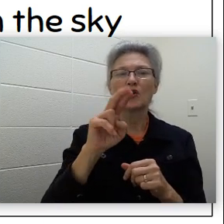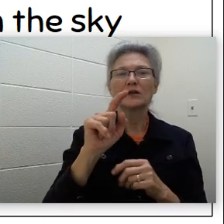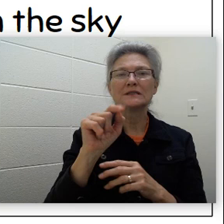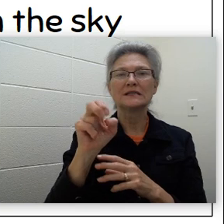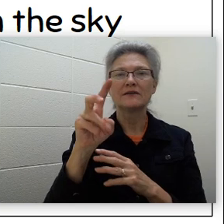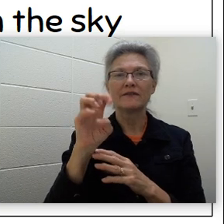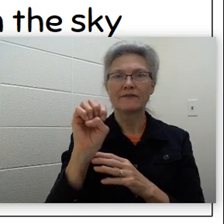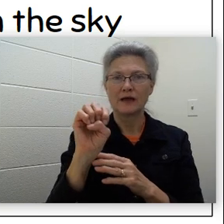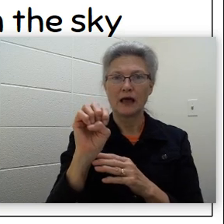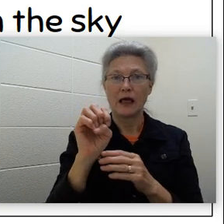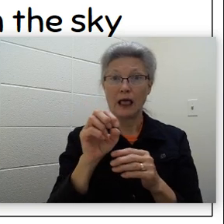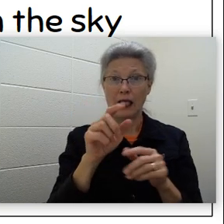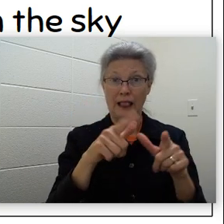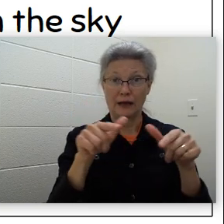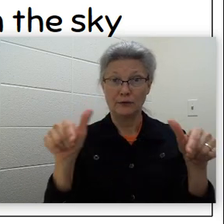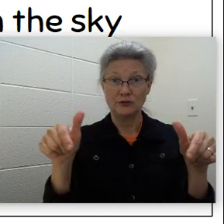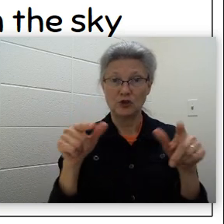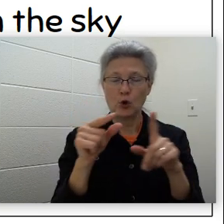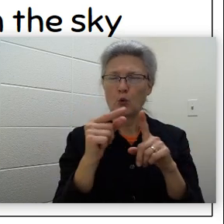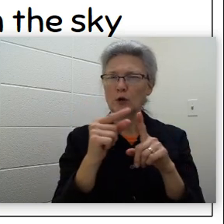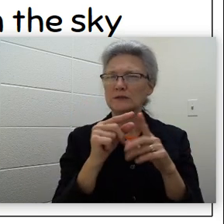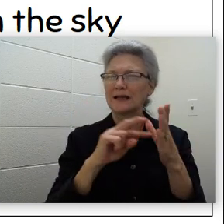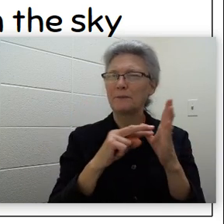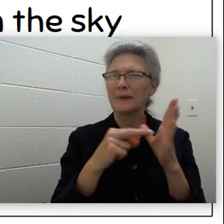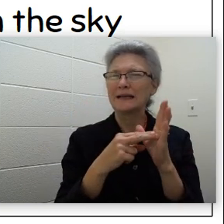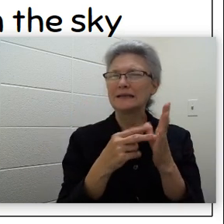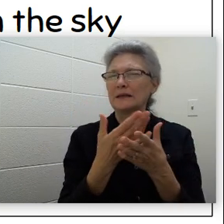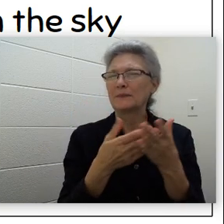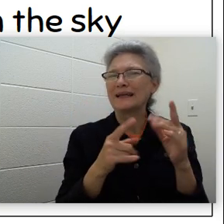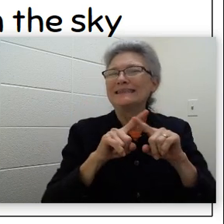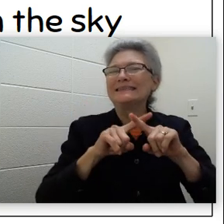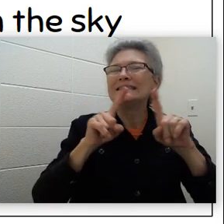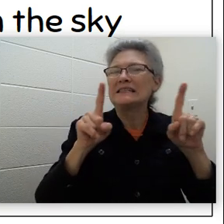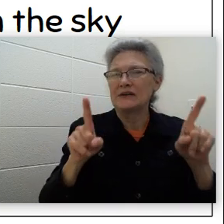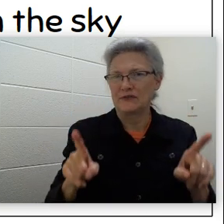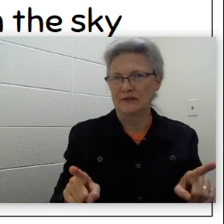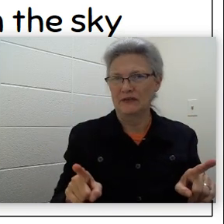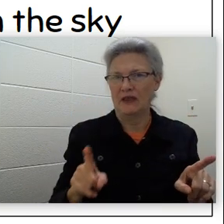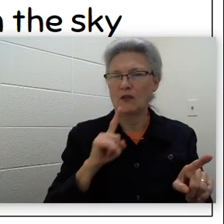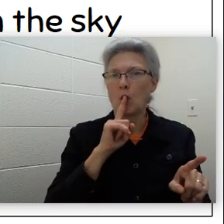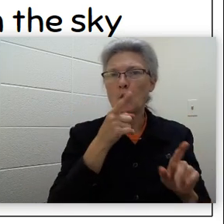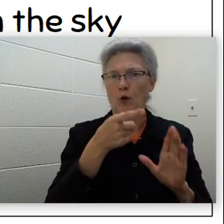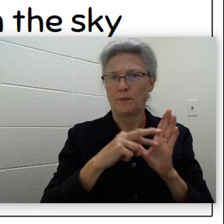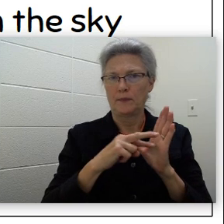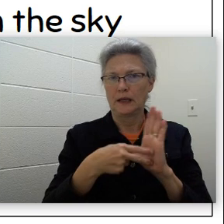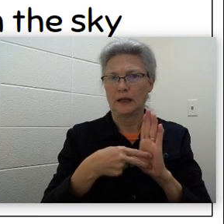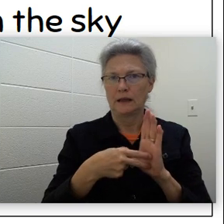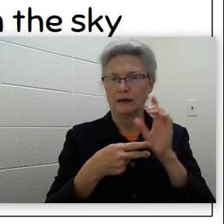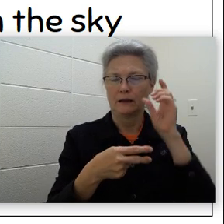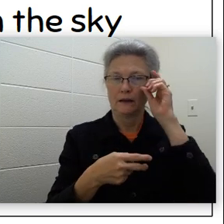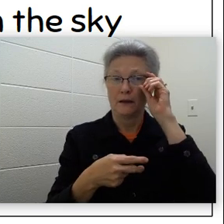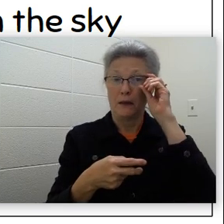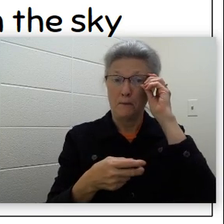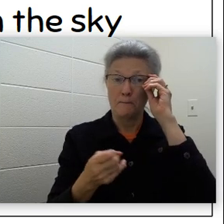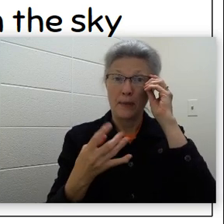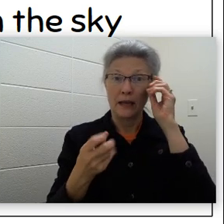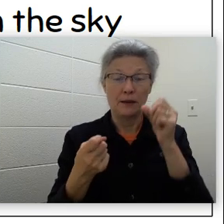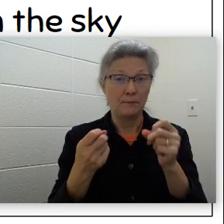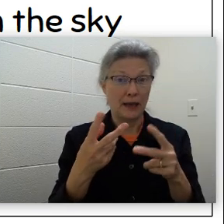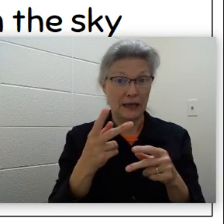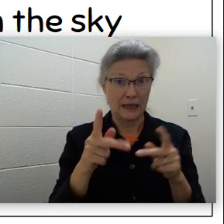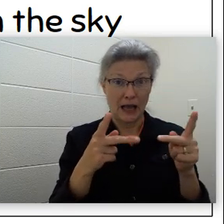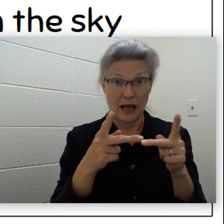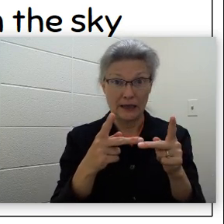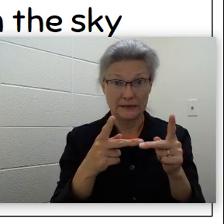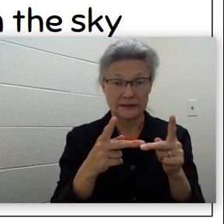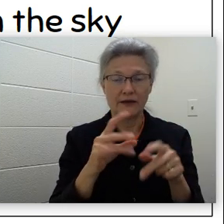that mean something different than their literal meaning. There are many types of figurative language. If you